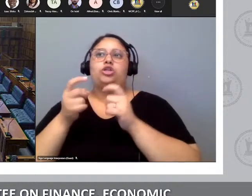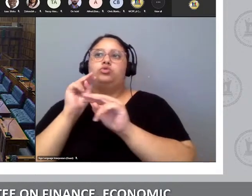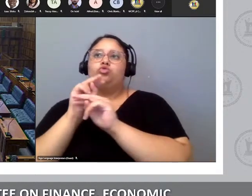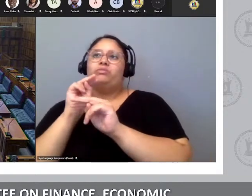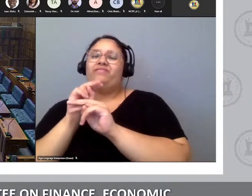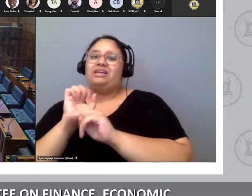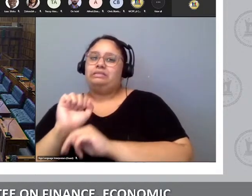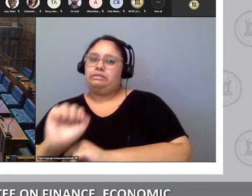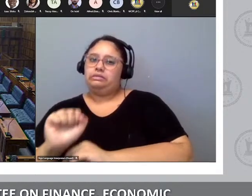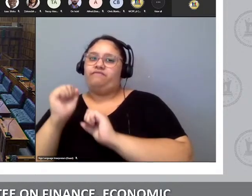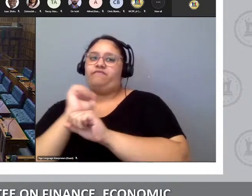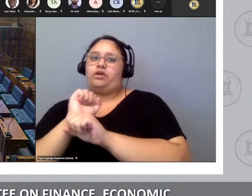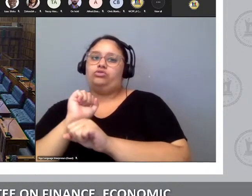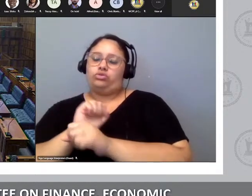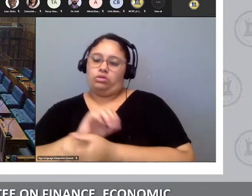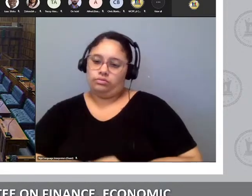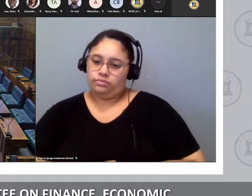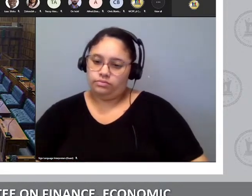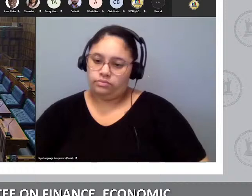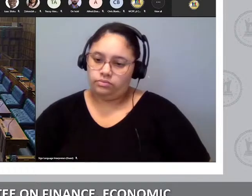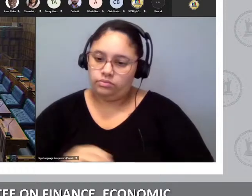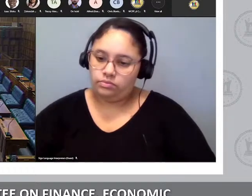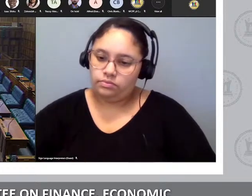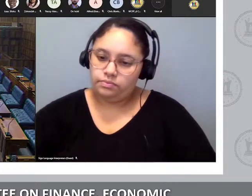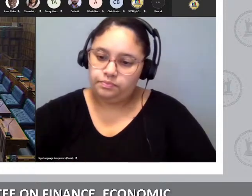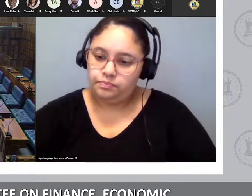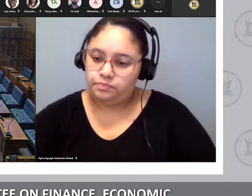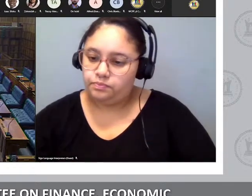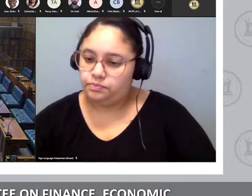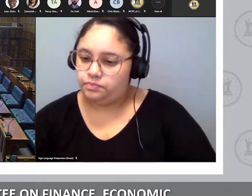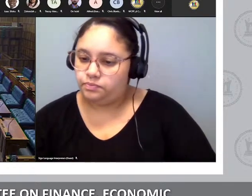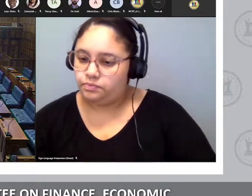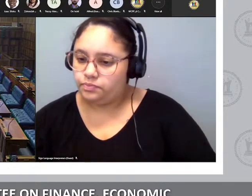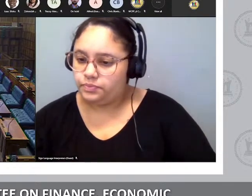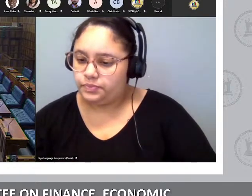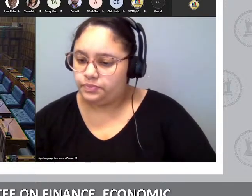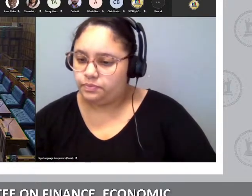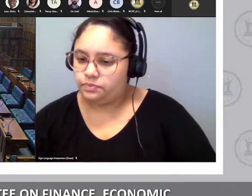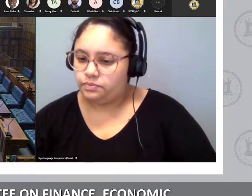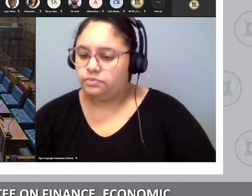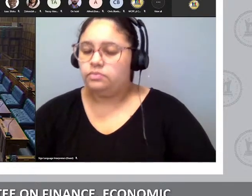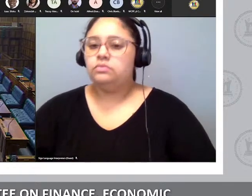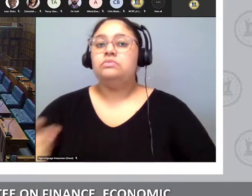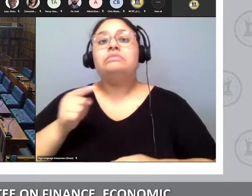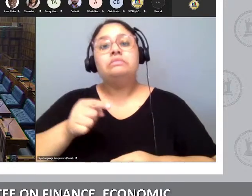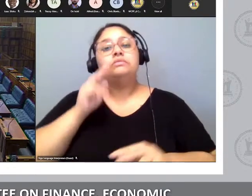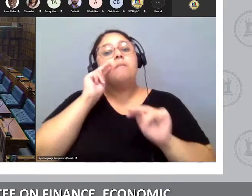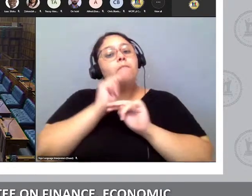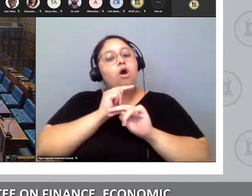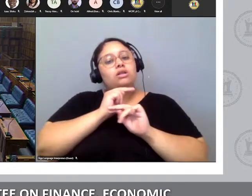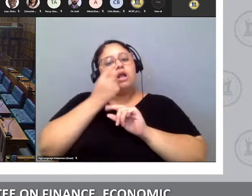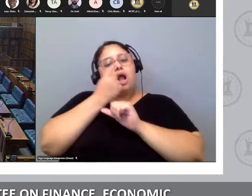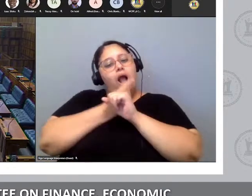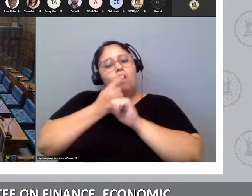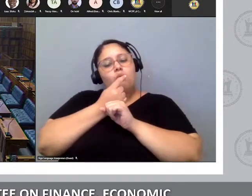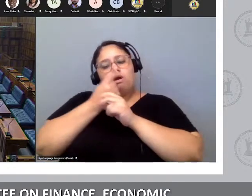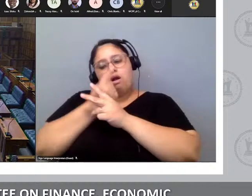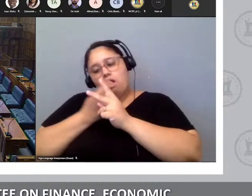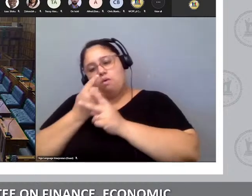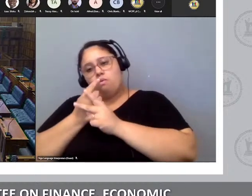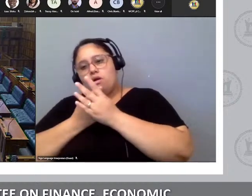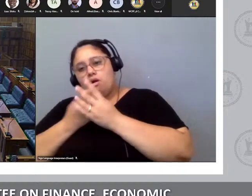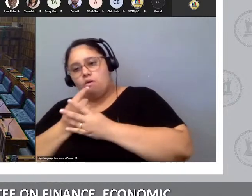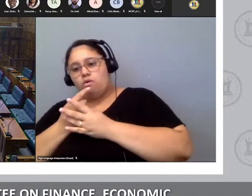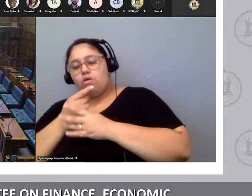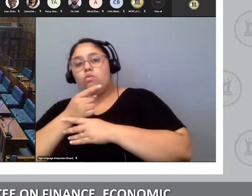supervisory function that's closely monitored on an hour byh hour basis with that being said